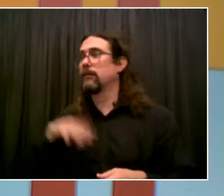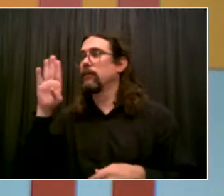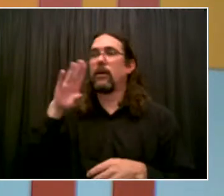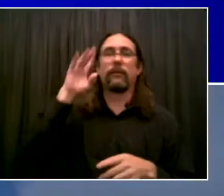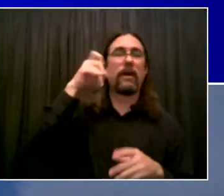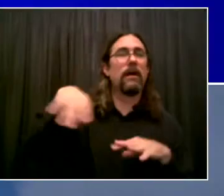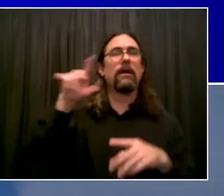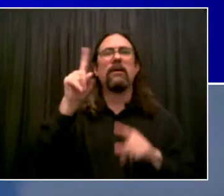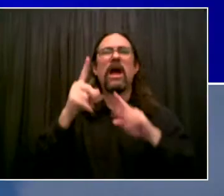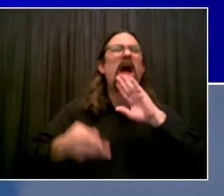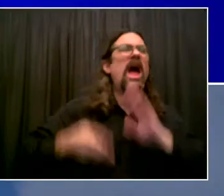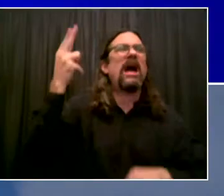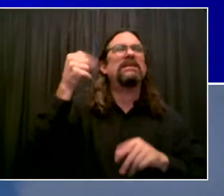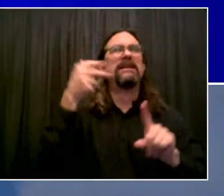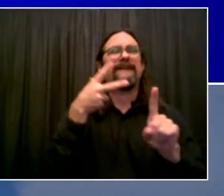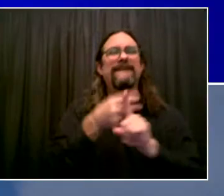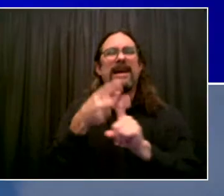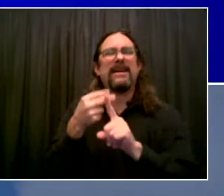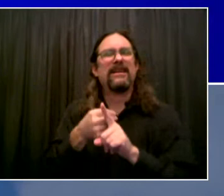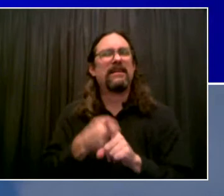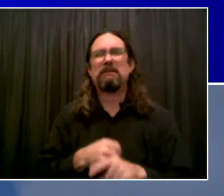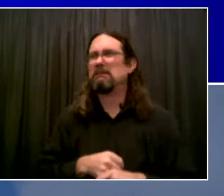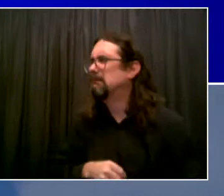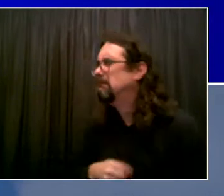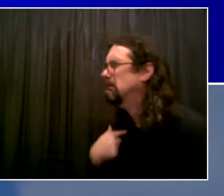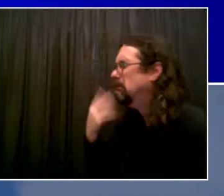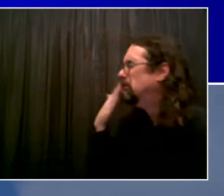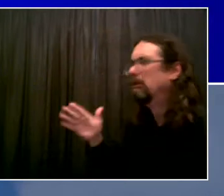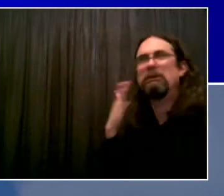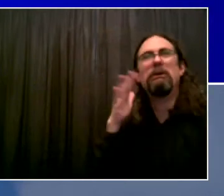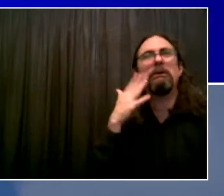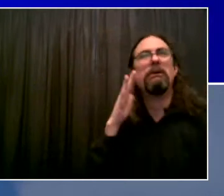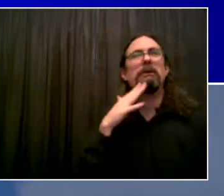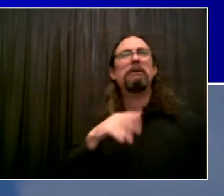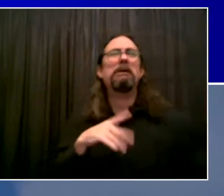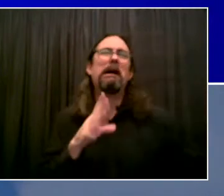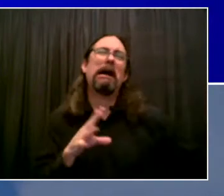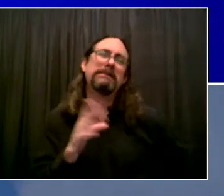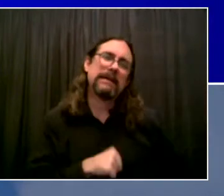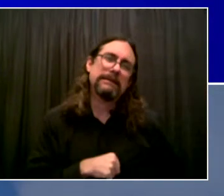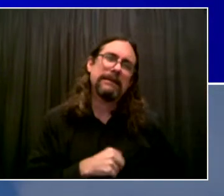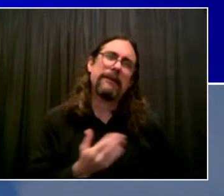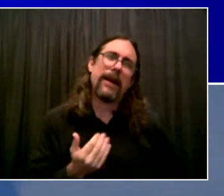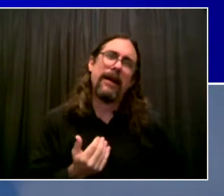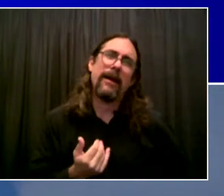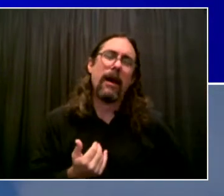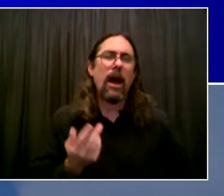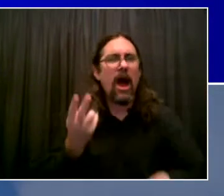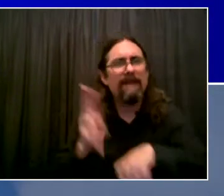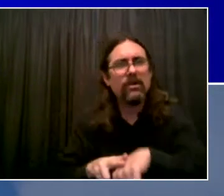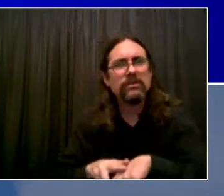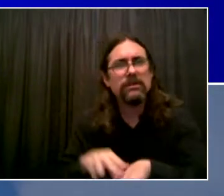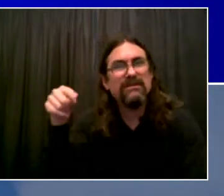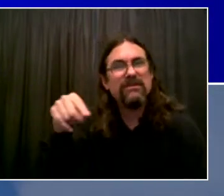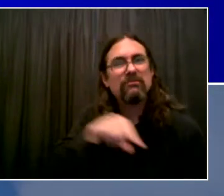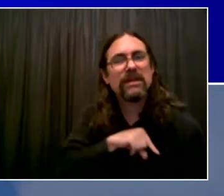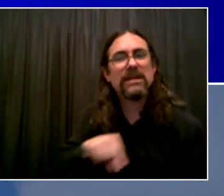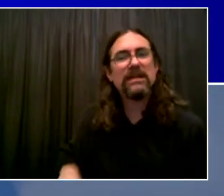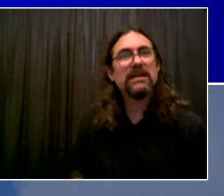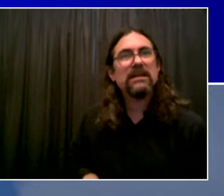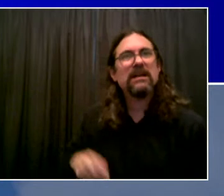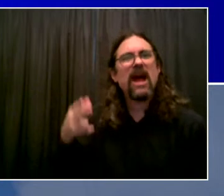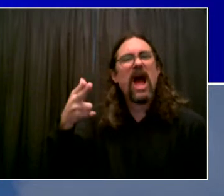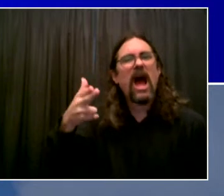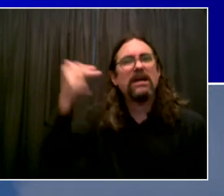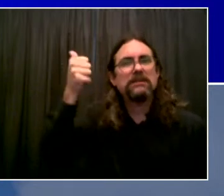city-run vaccination site? Queens. Queens City Field is correct. Queens has over 1.5